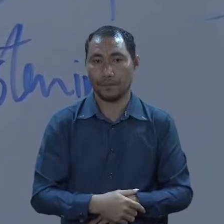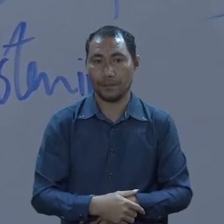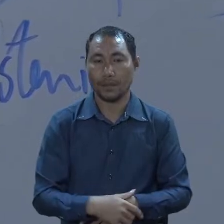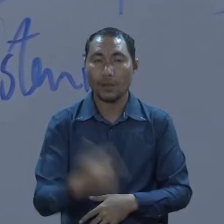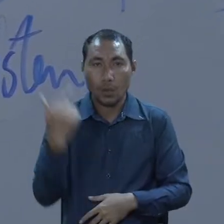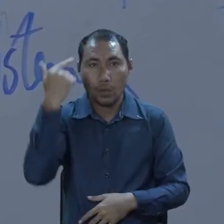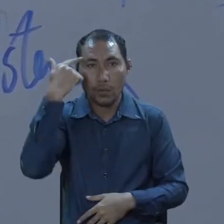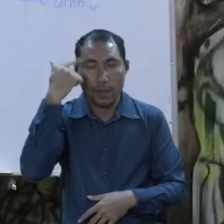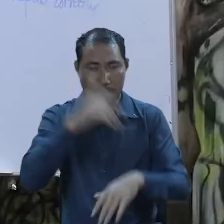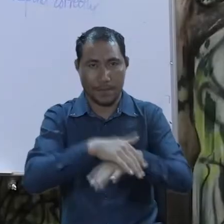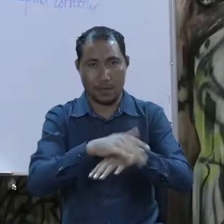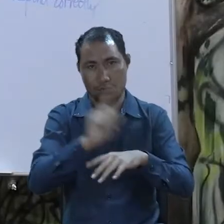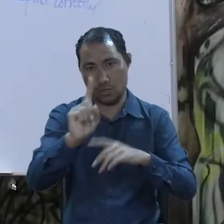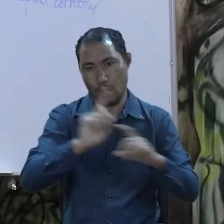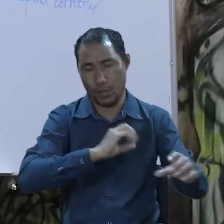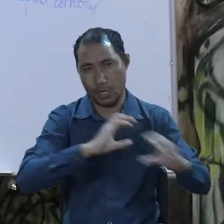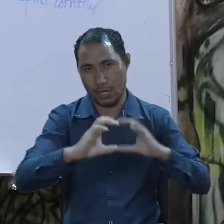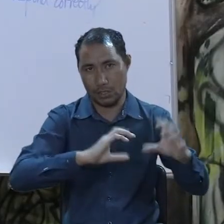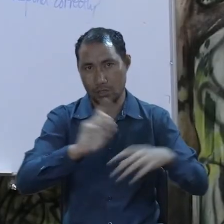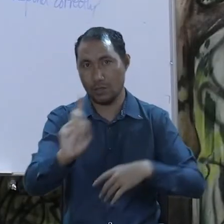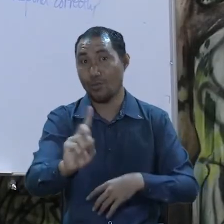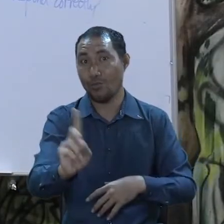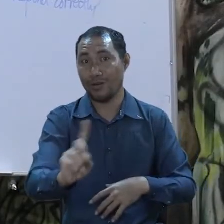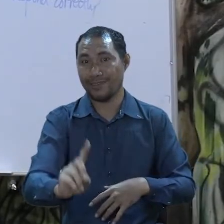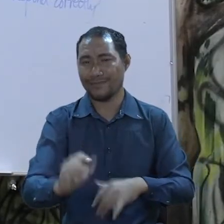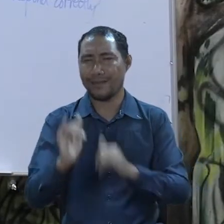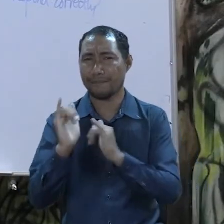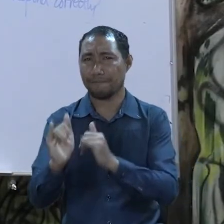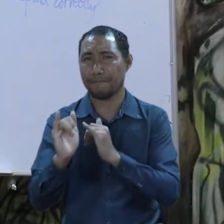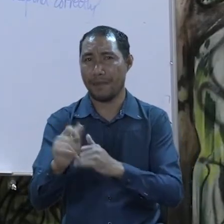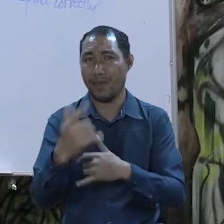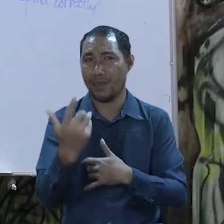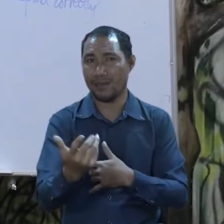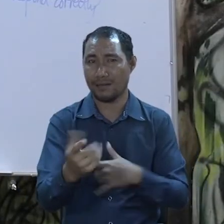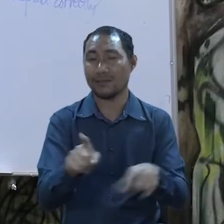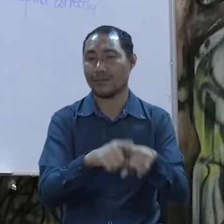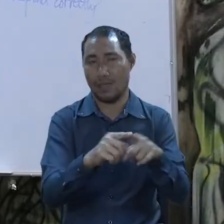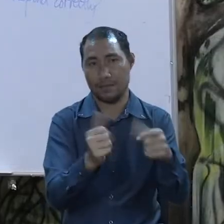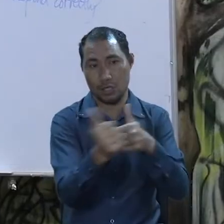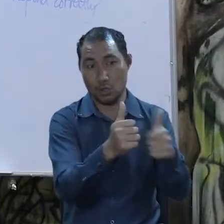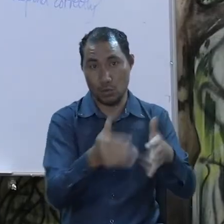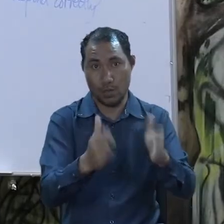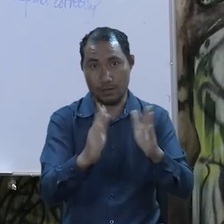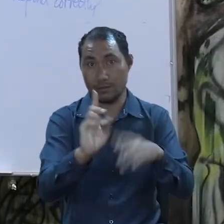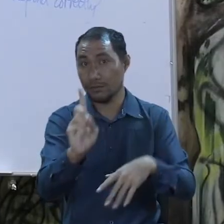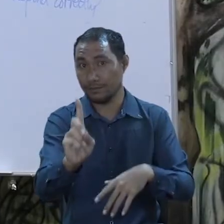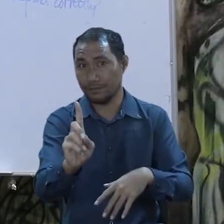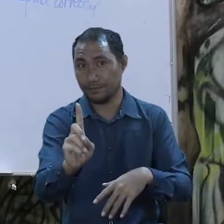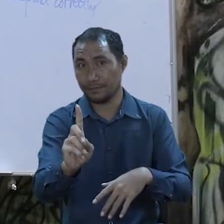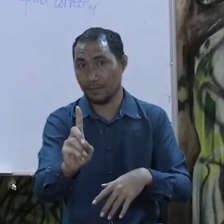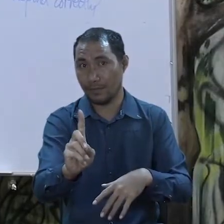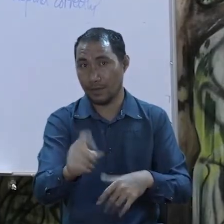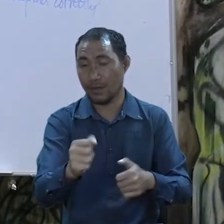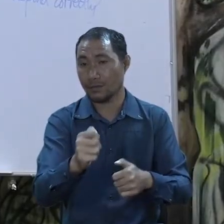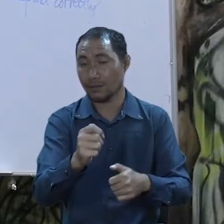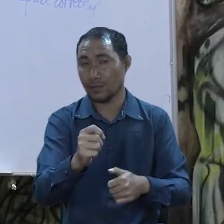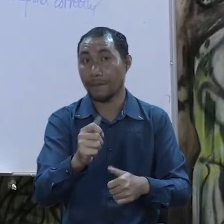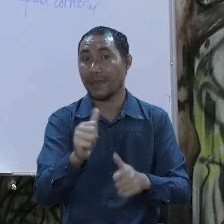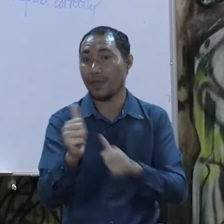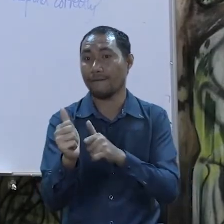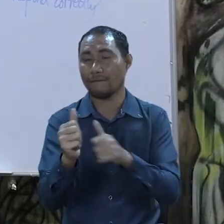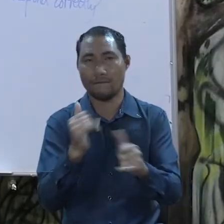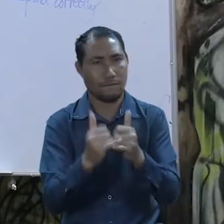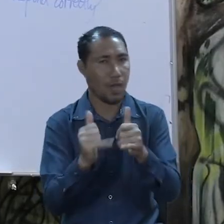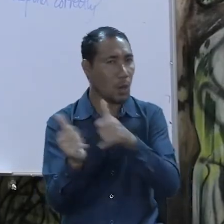organize those ideas. So think about communication. What are the bad and the good ways